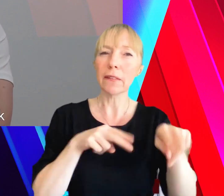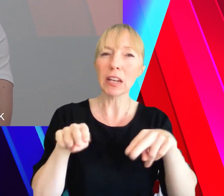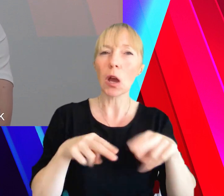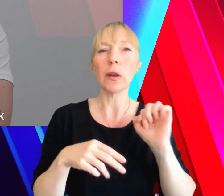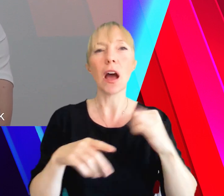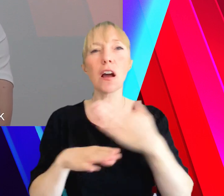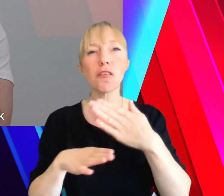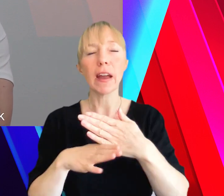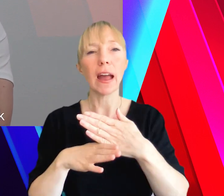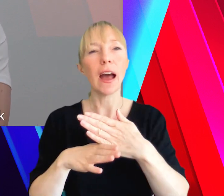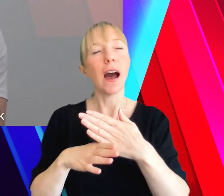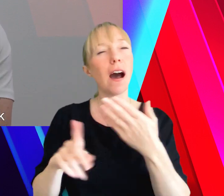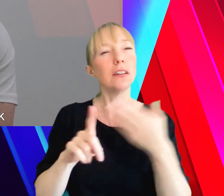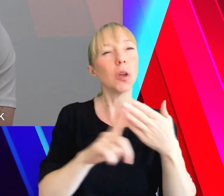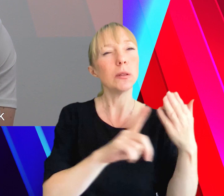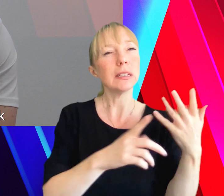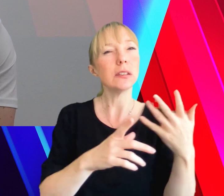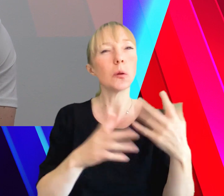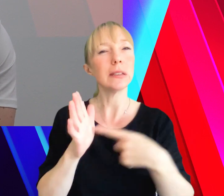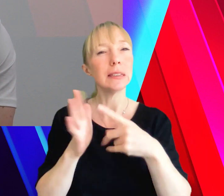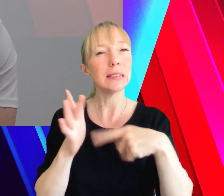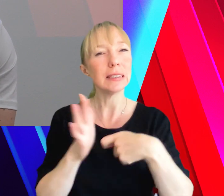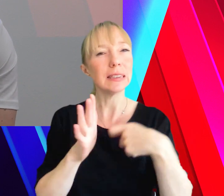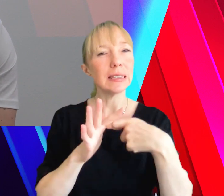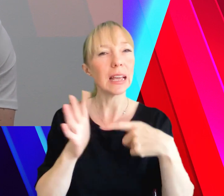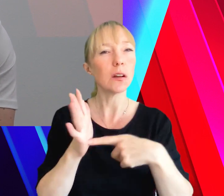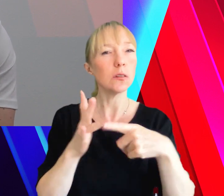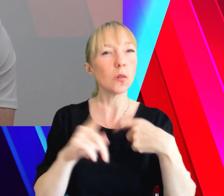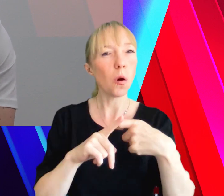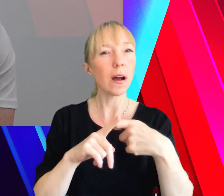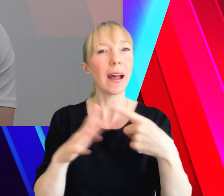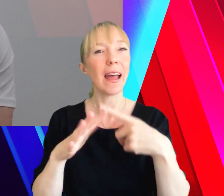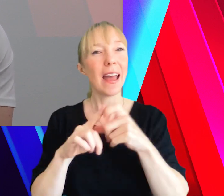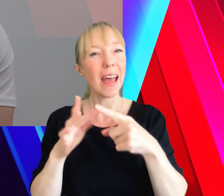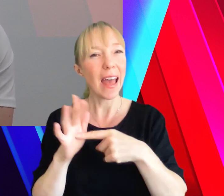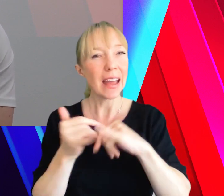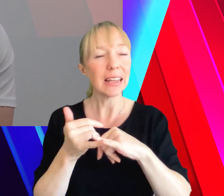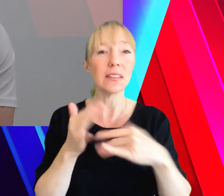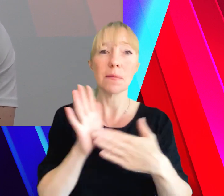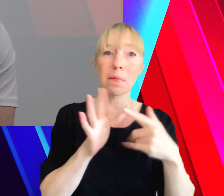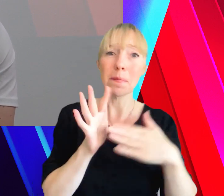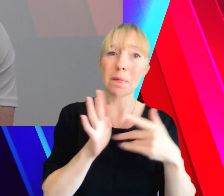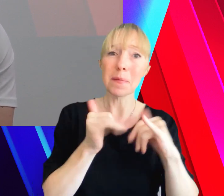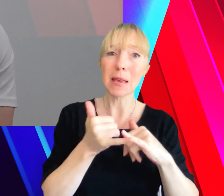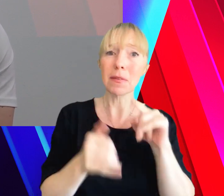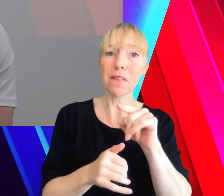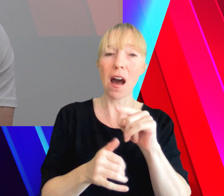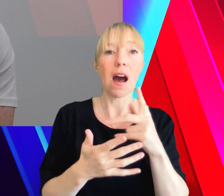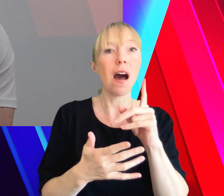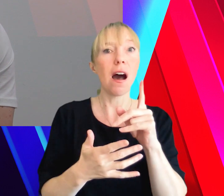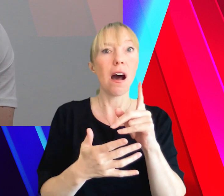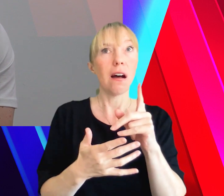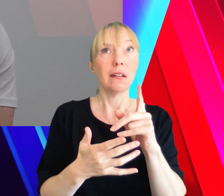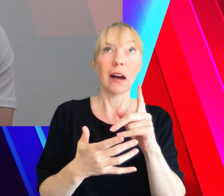I think that I've noticed like on TikTok all these like edits and memes of her, and like they're actually kind of funny, but these memes are like